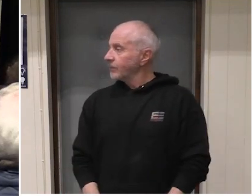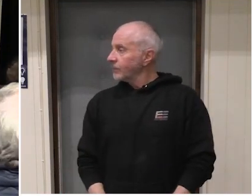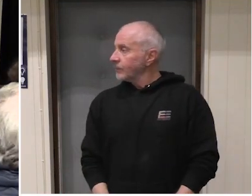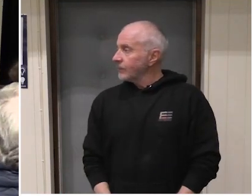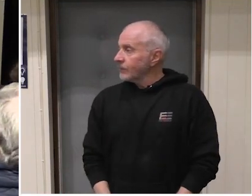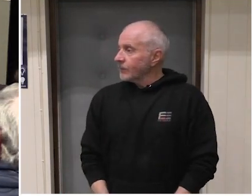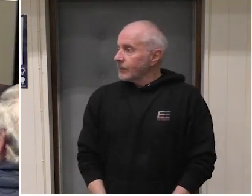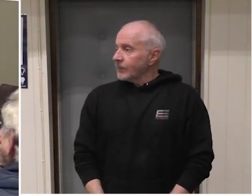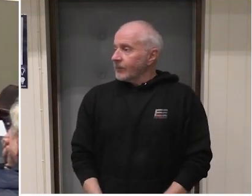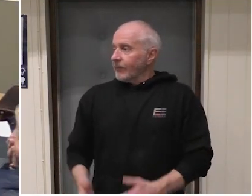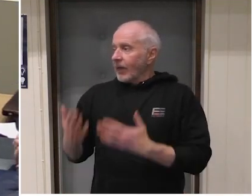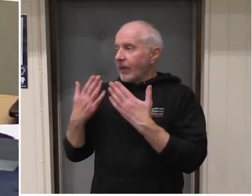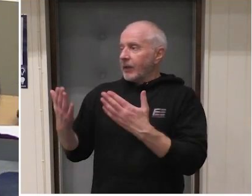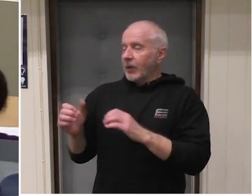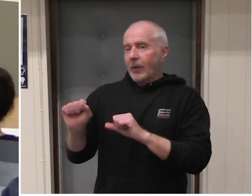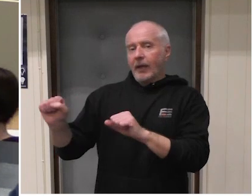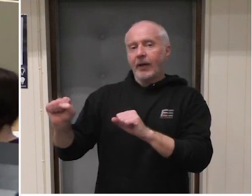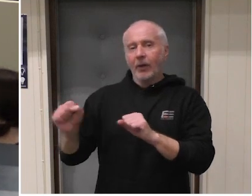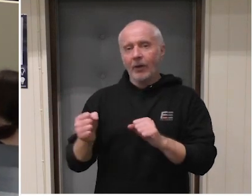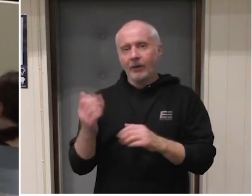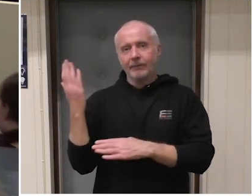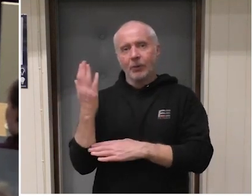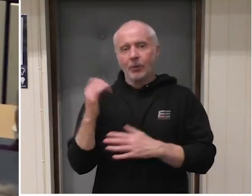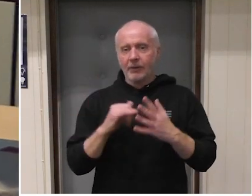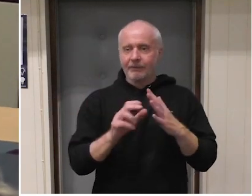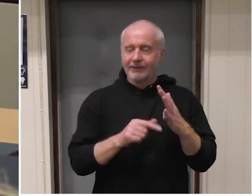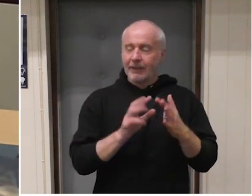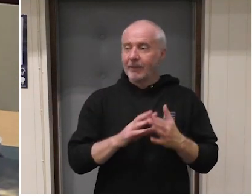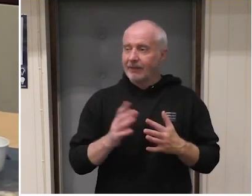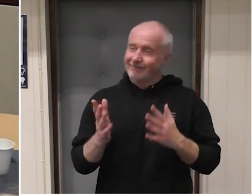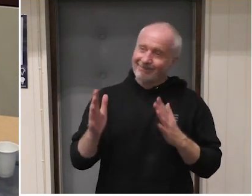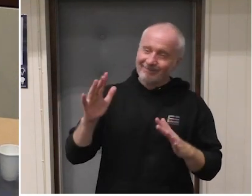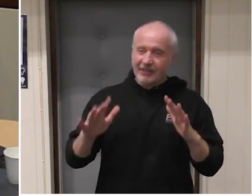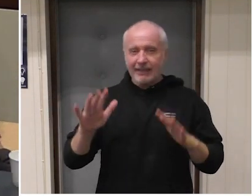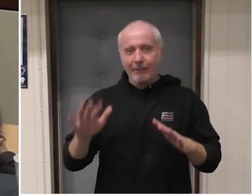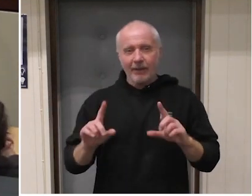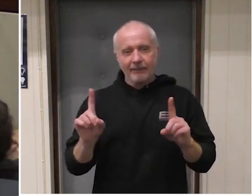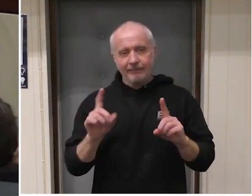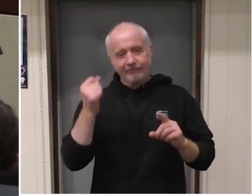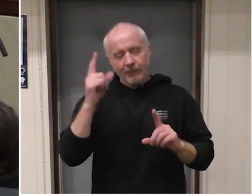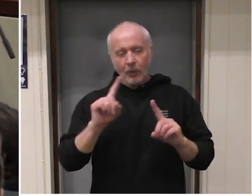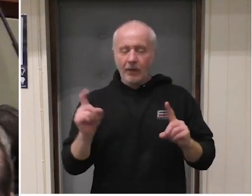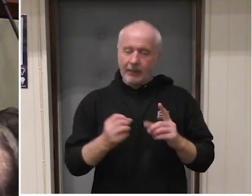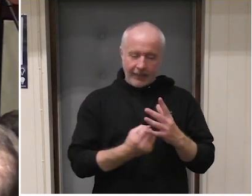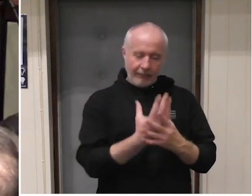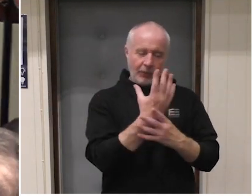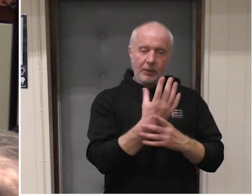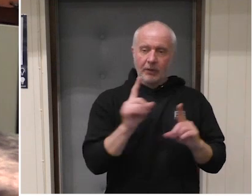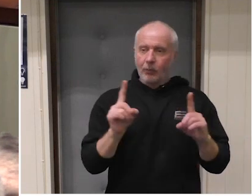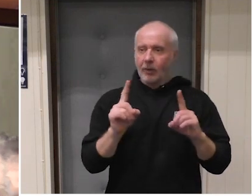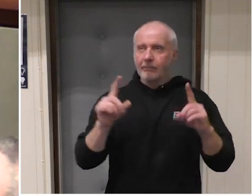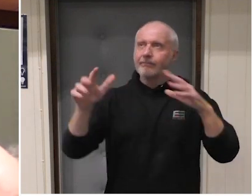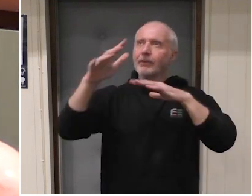Thank you very much, Samuel, for a very nice talk. You introduced a somewhat similar sort of idea about the evolution of the universe, but the evolution